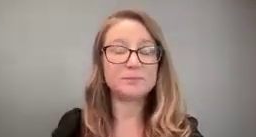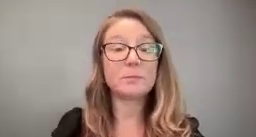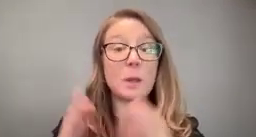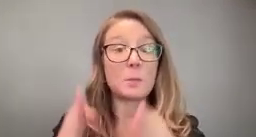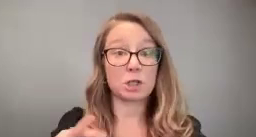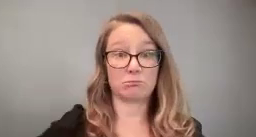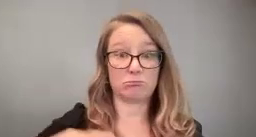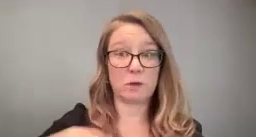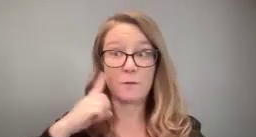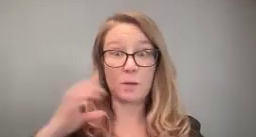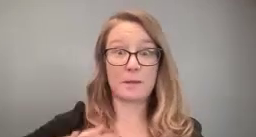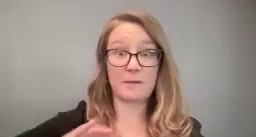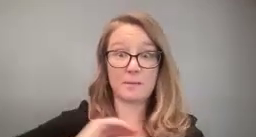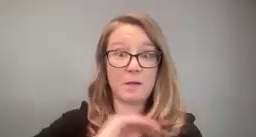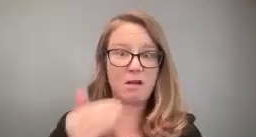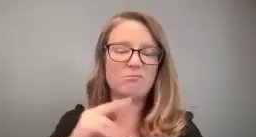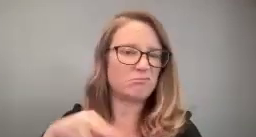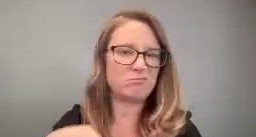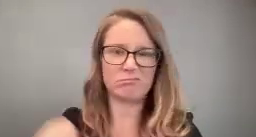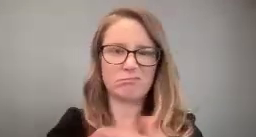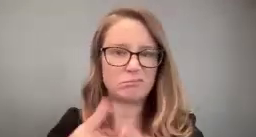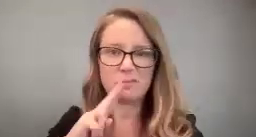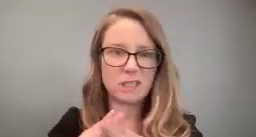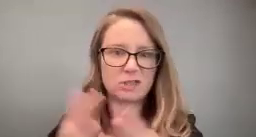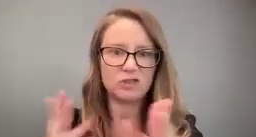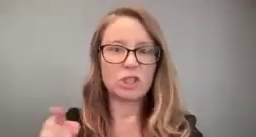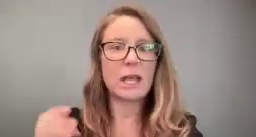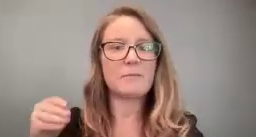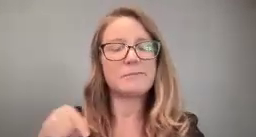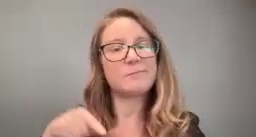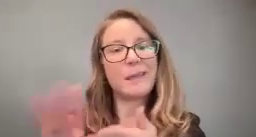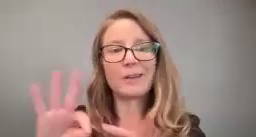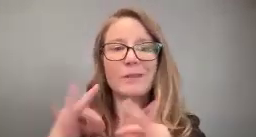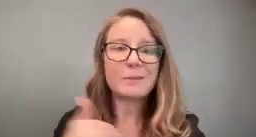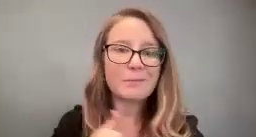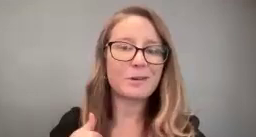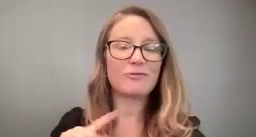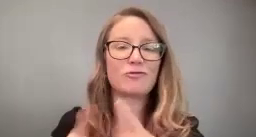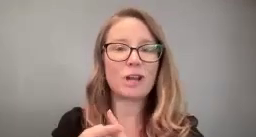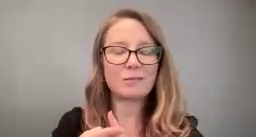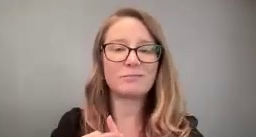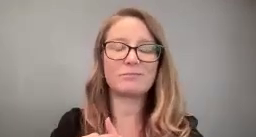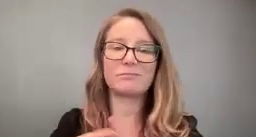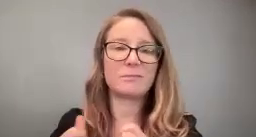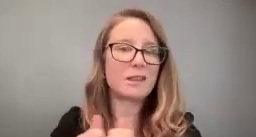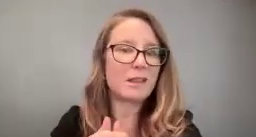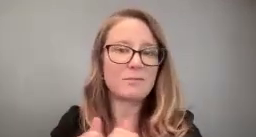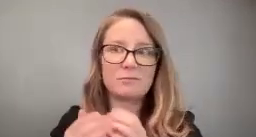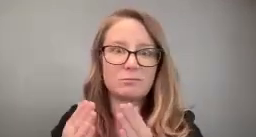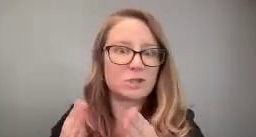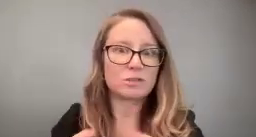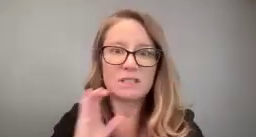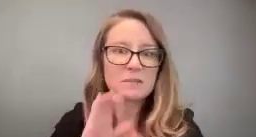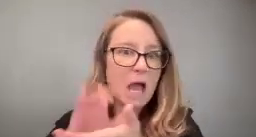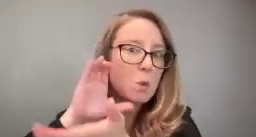eligible for their benefit amount, of course, like we mentioned, they can pay a family member, a friend, right, a loved one, spouse